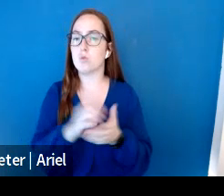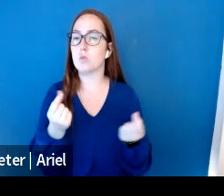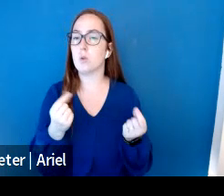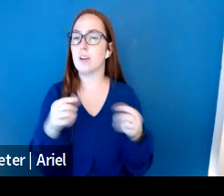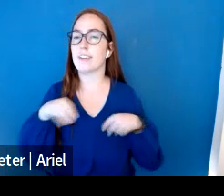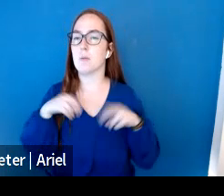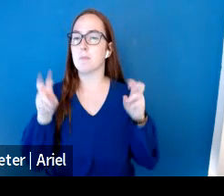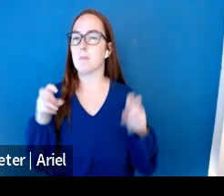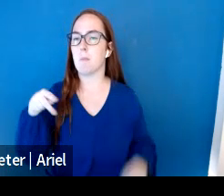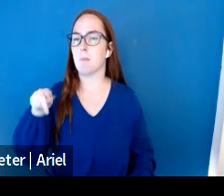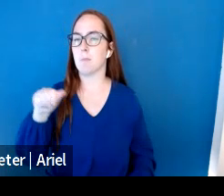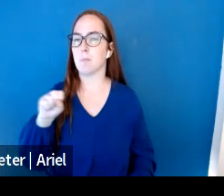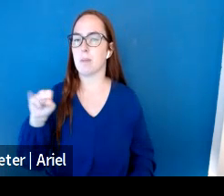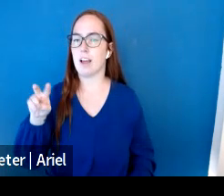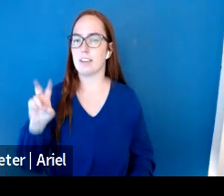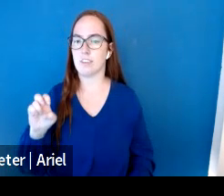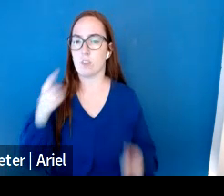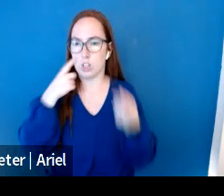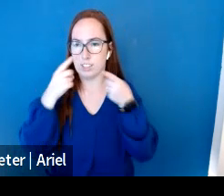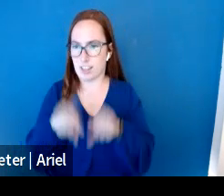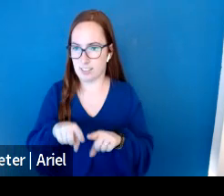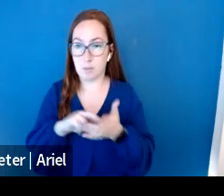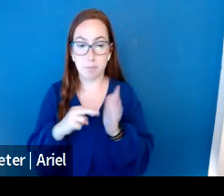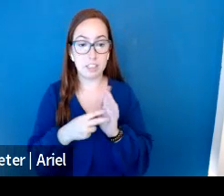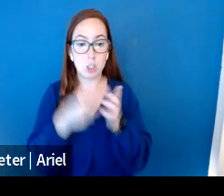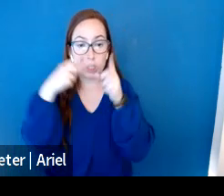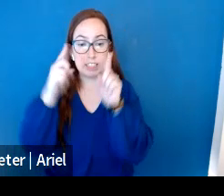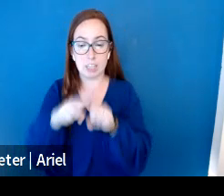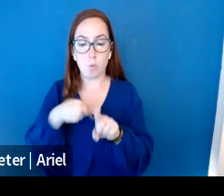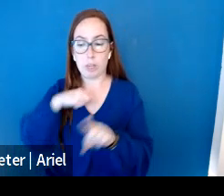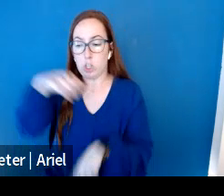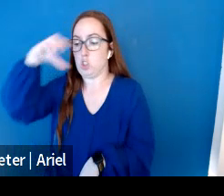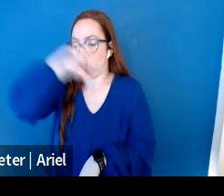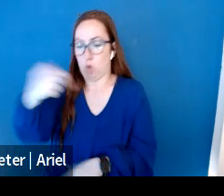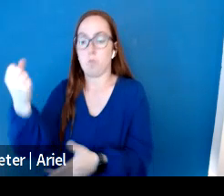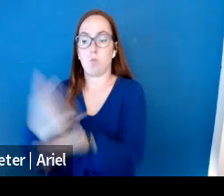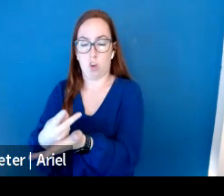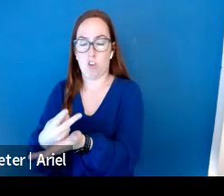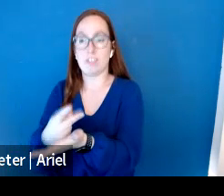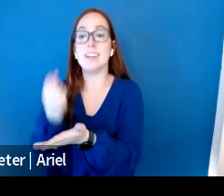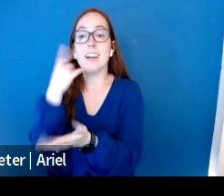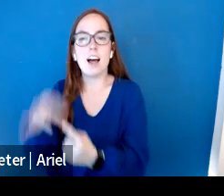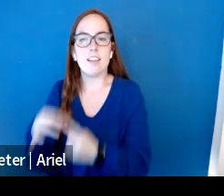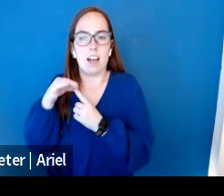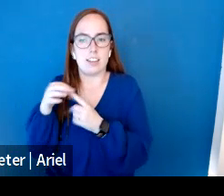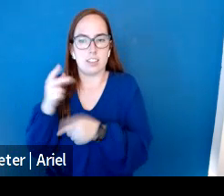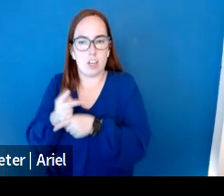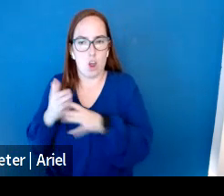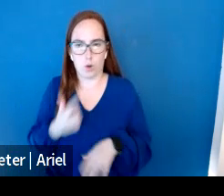this is where consent is implied unless a caregiver actively opts out. And one of the